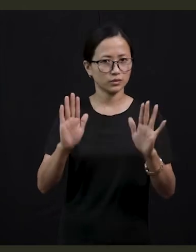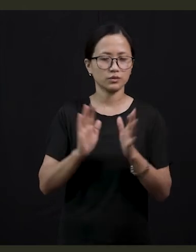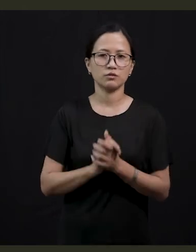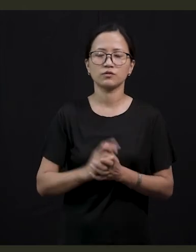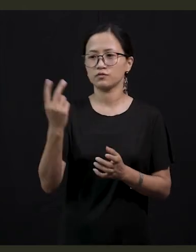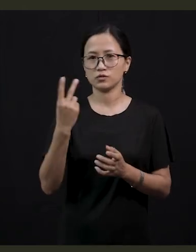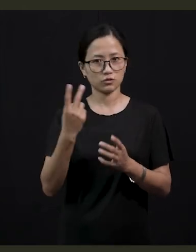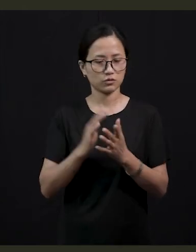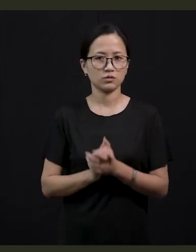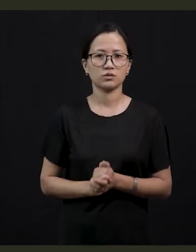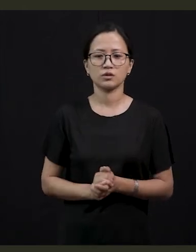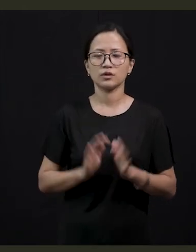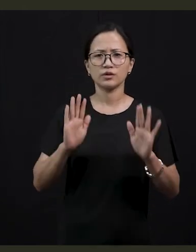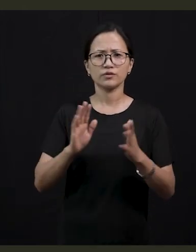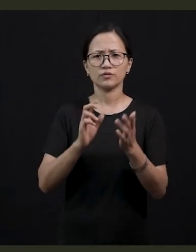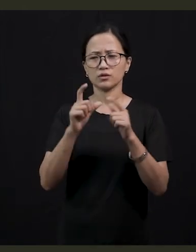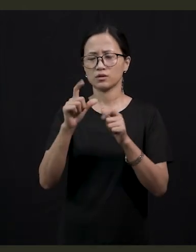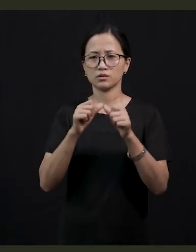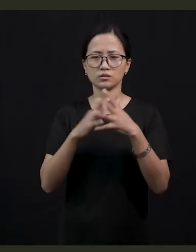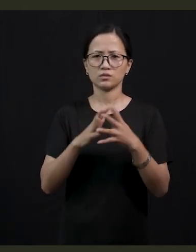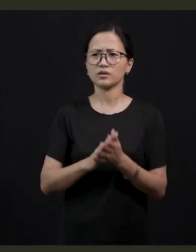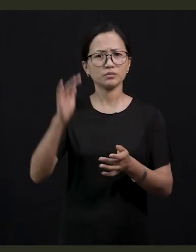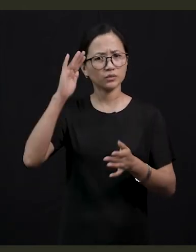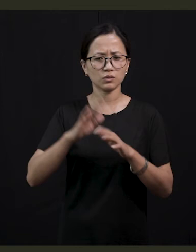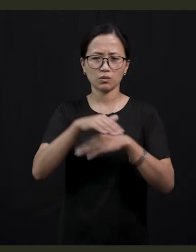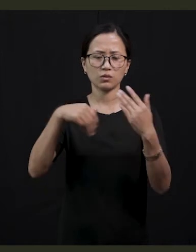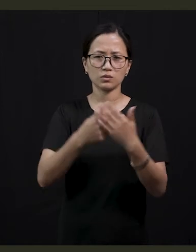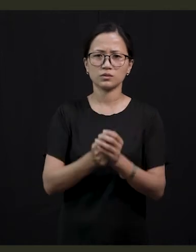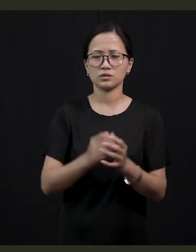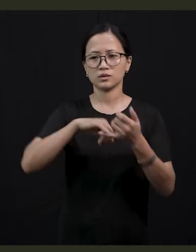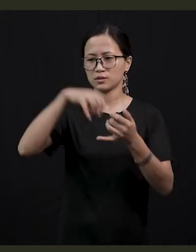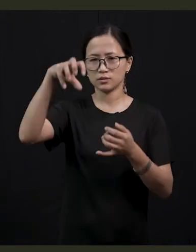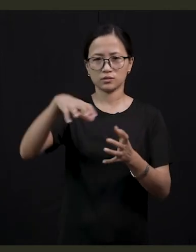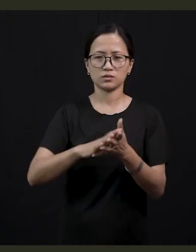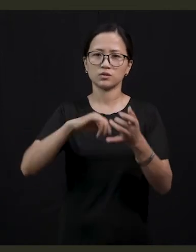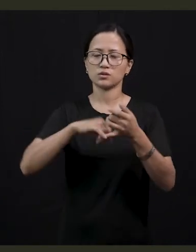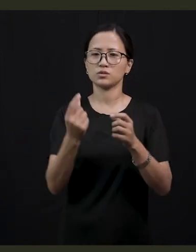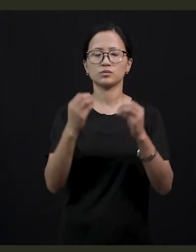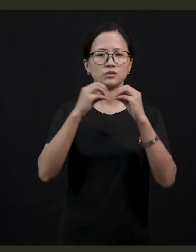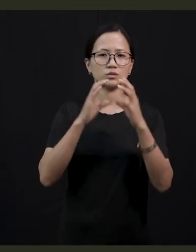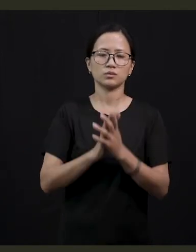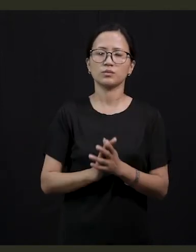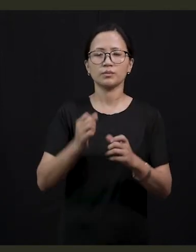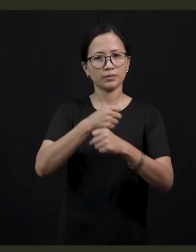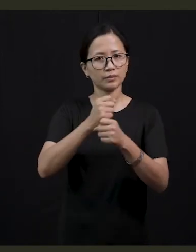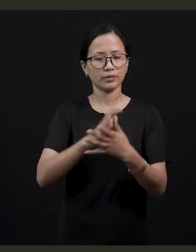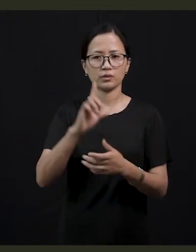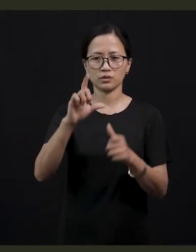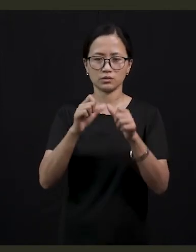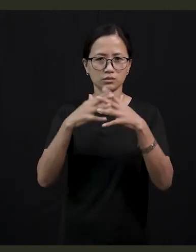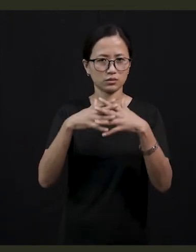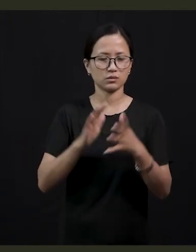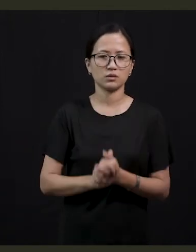your health, you have law and order, you have police. So these are the state subjects that you can make your laws.